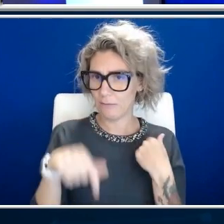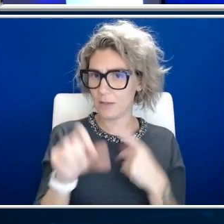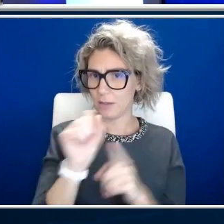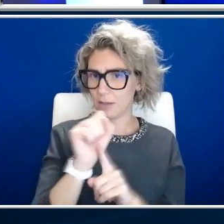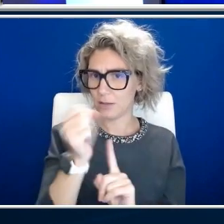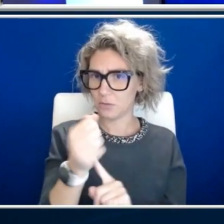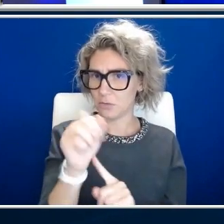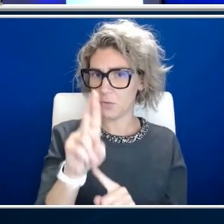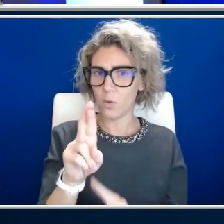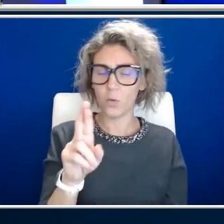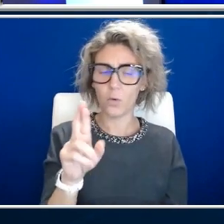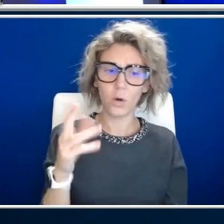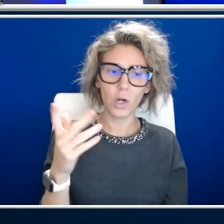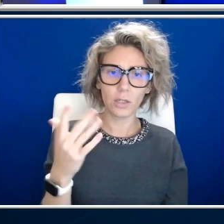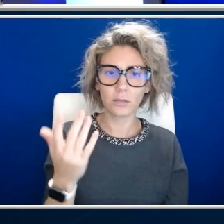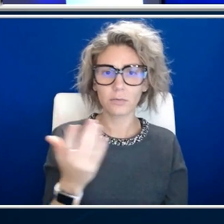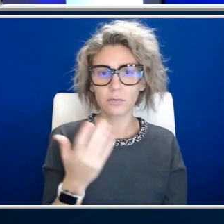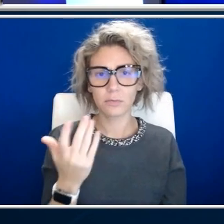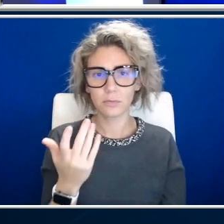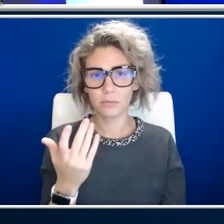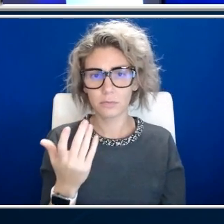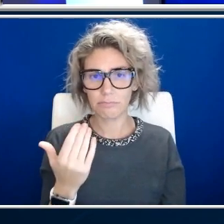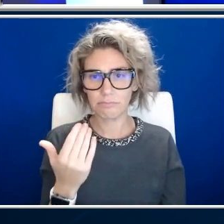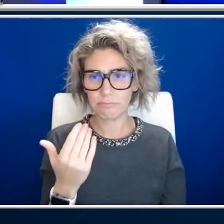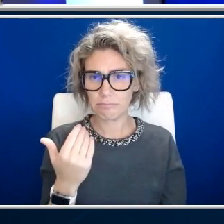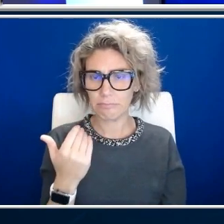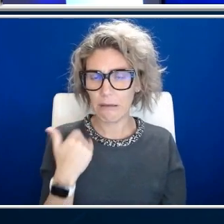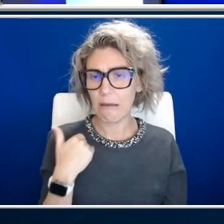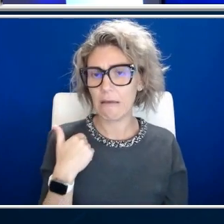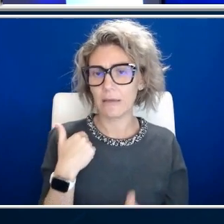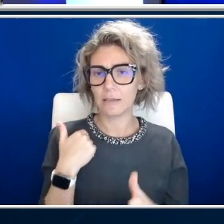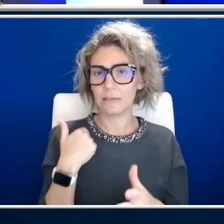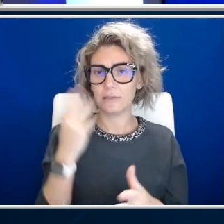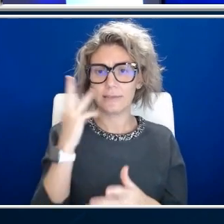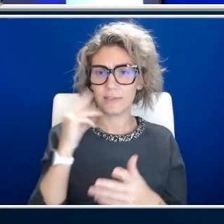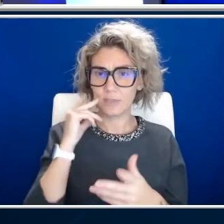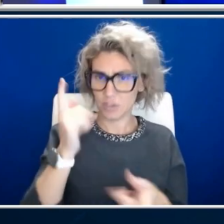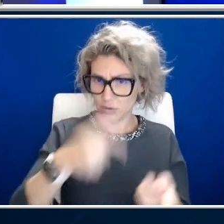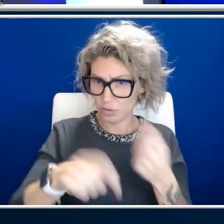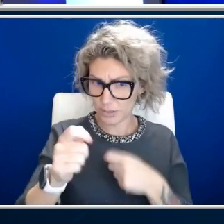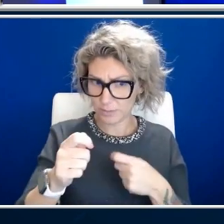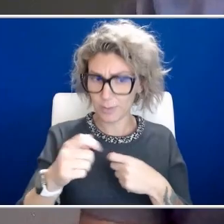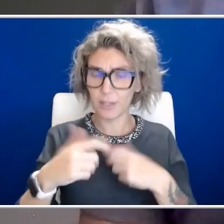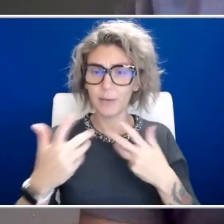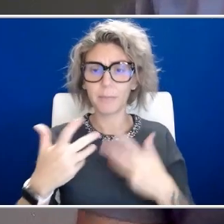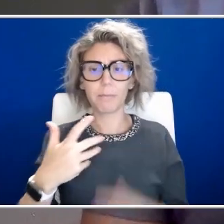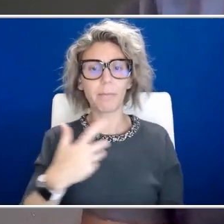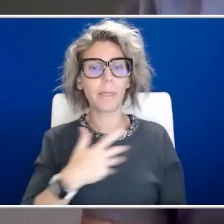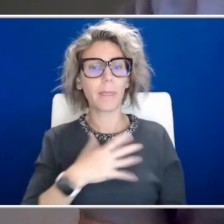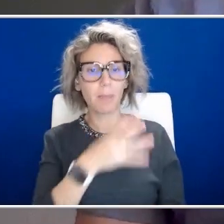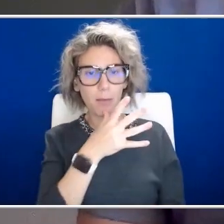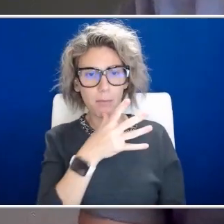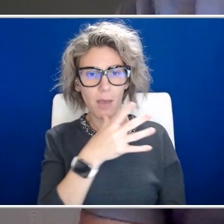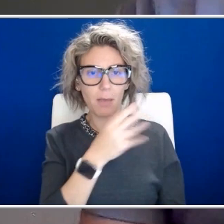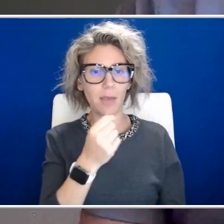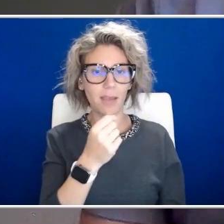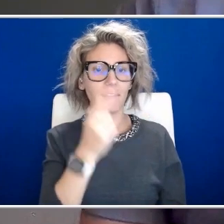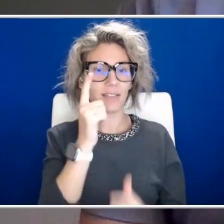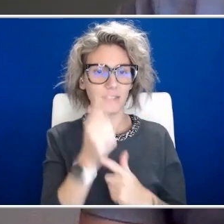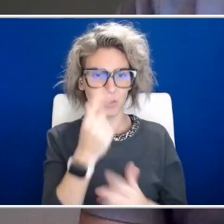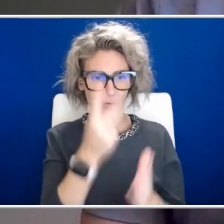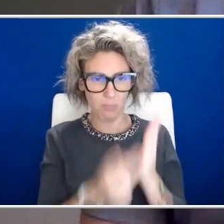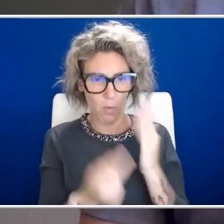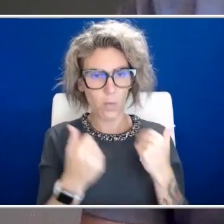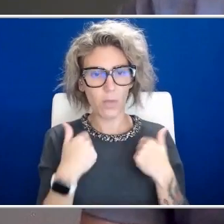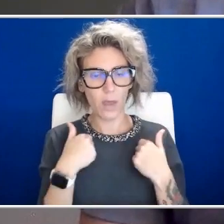been have to travel down the transplantation road? So my mom and sister both do,